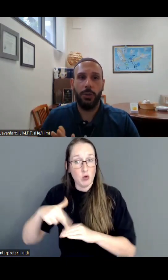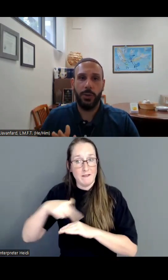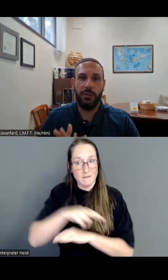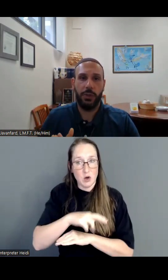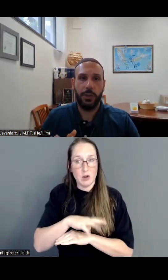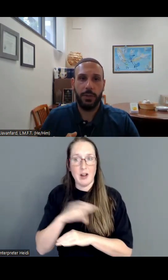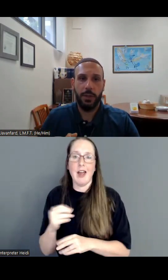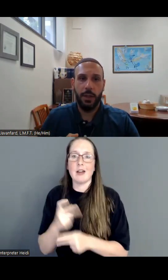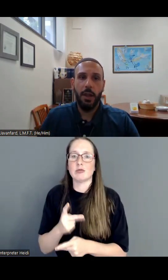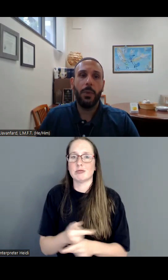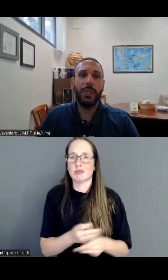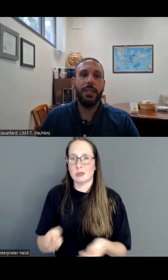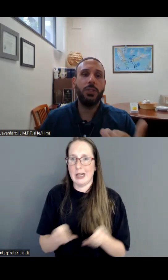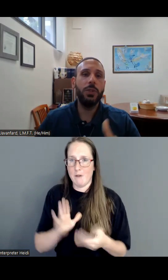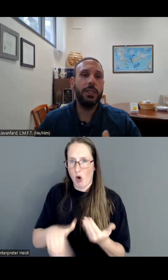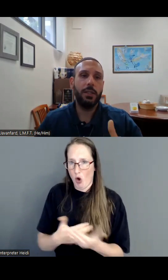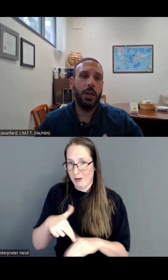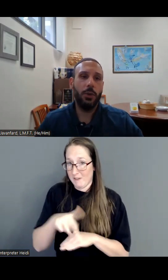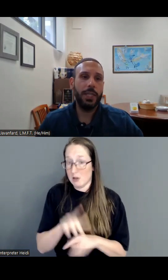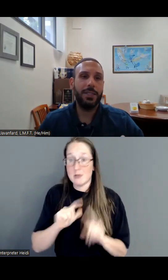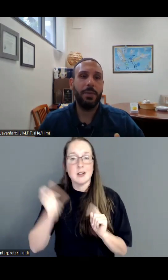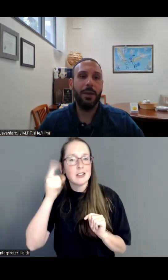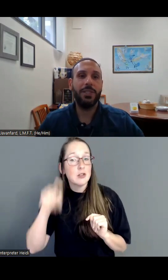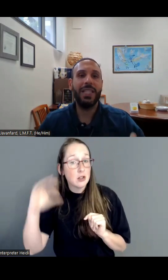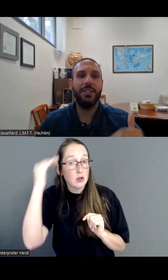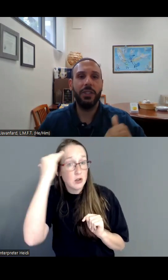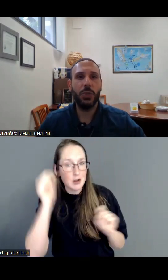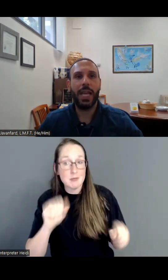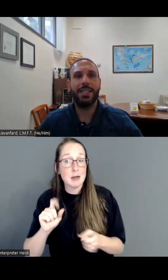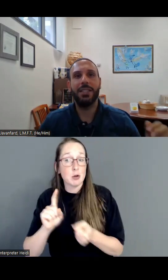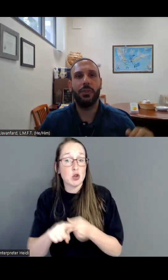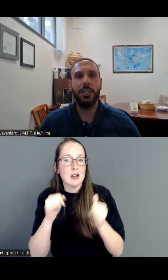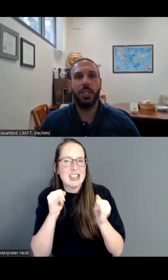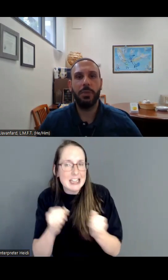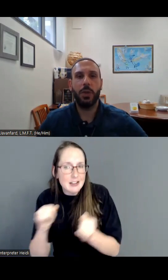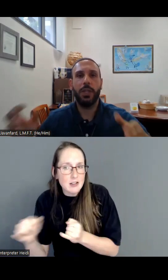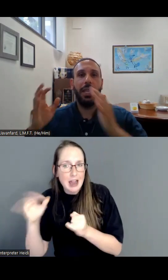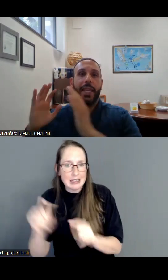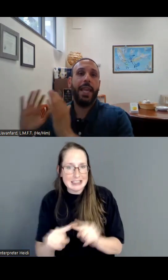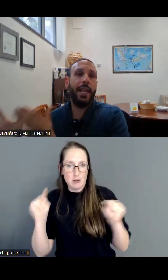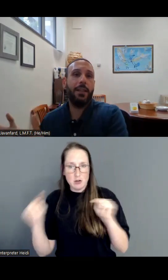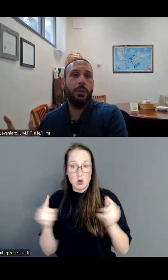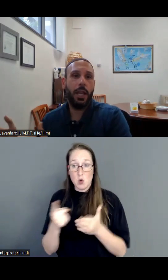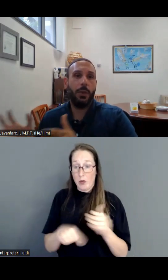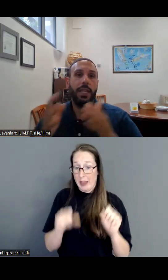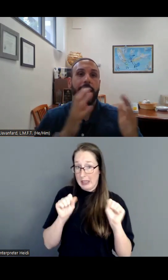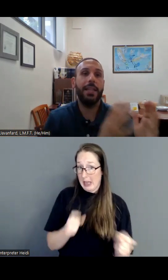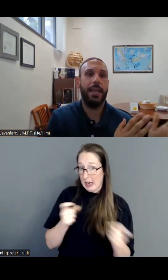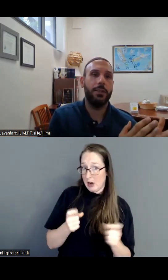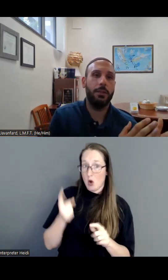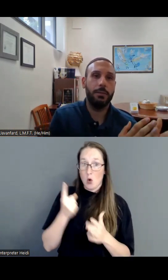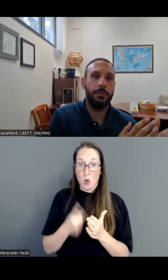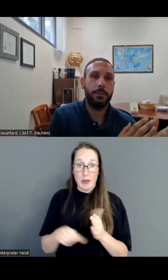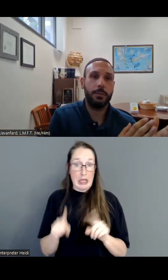triage all those referrals. But what they do need to know is to be able to individualize and differentiate between what they can handle and what they